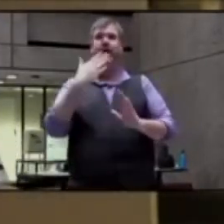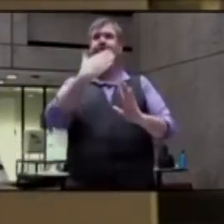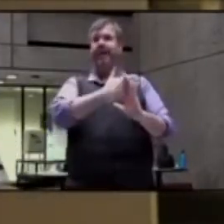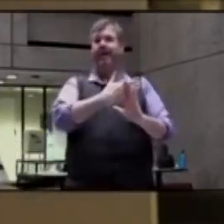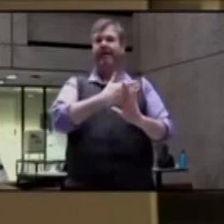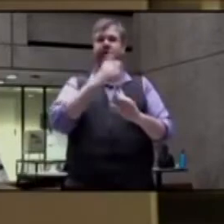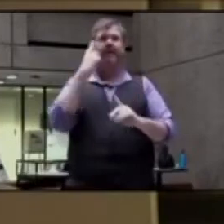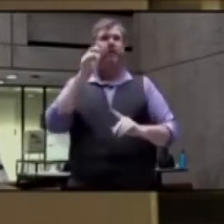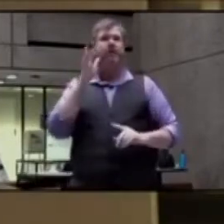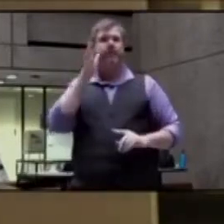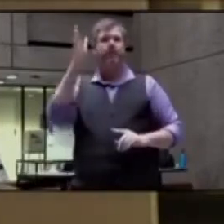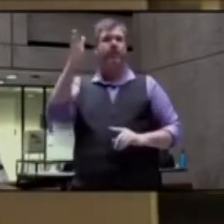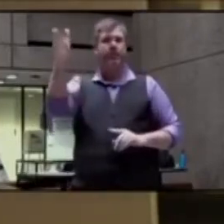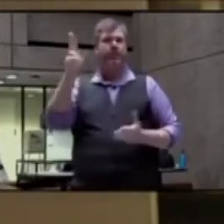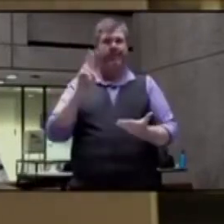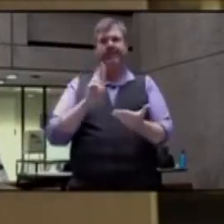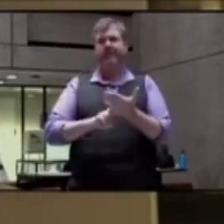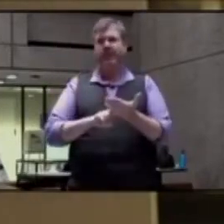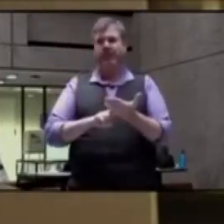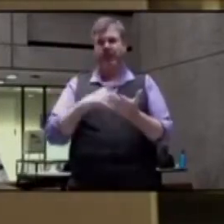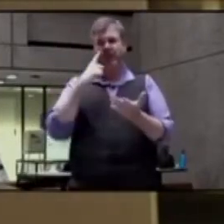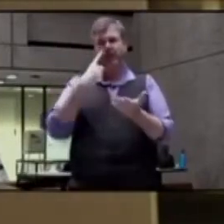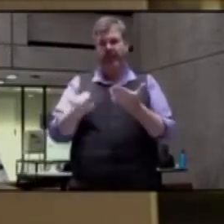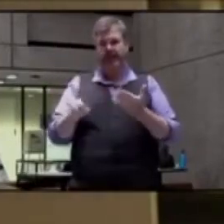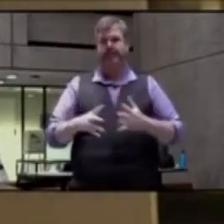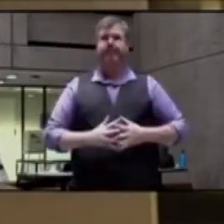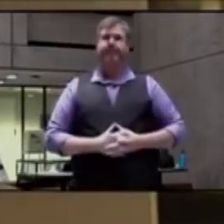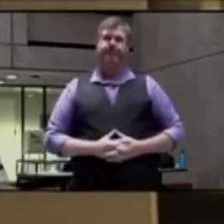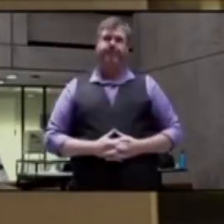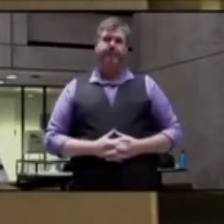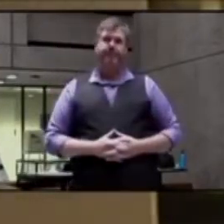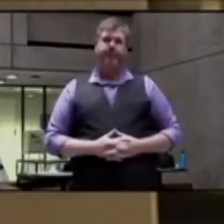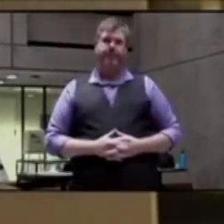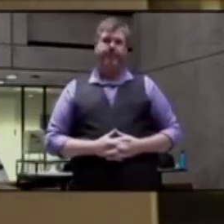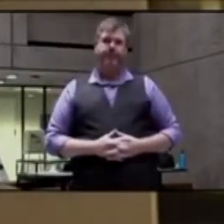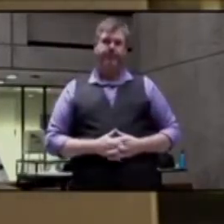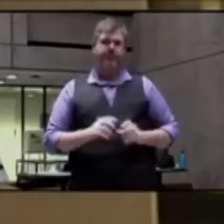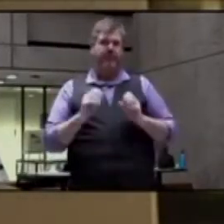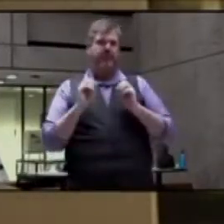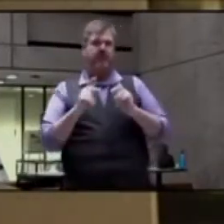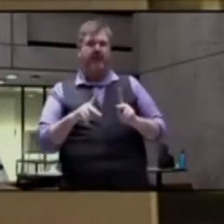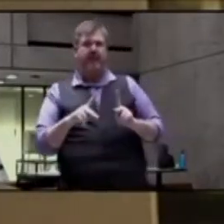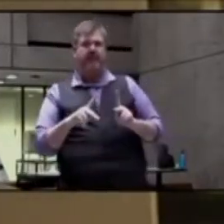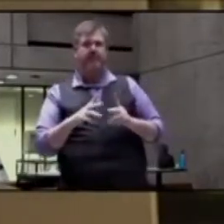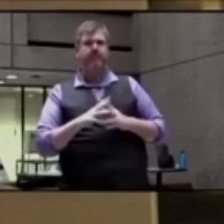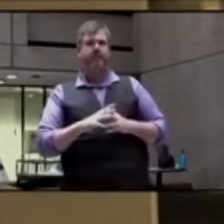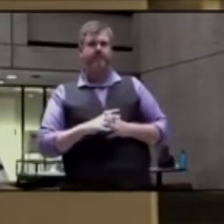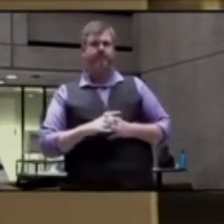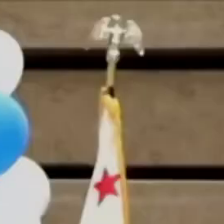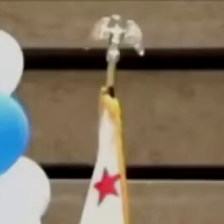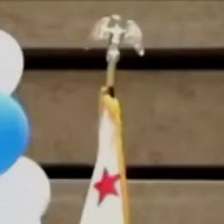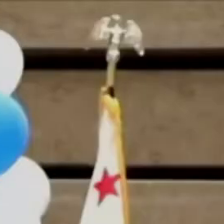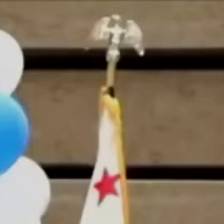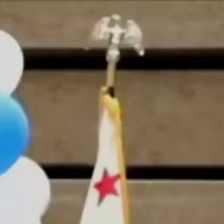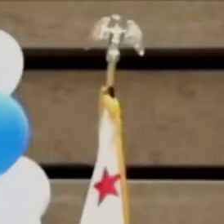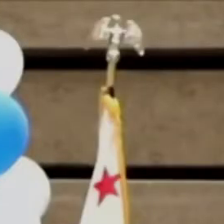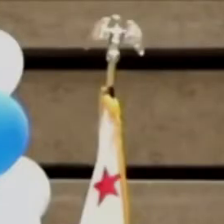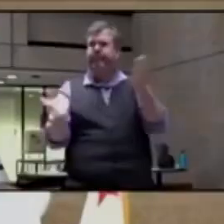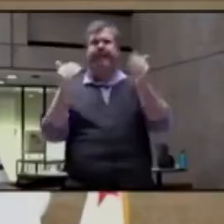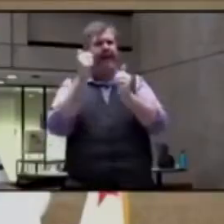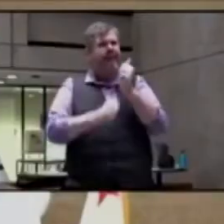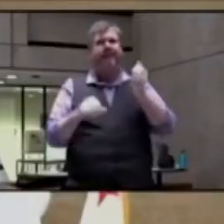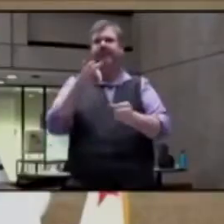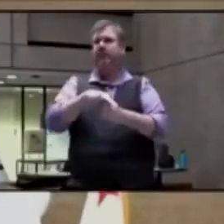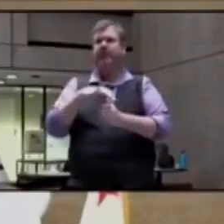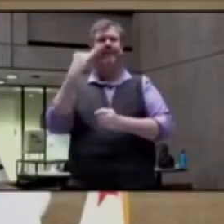signature checking. So it's okay. We will notify every voter if it doesn't match. Great. All right, so back to the